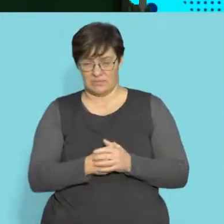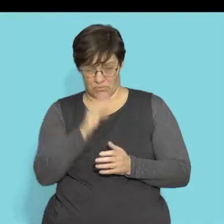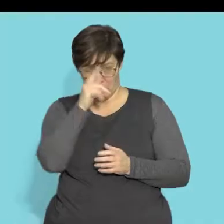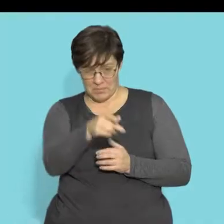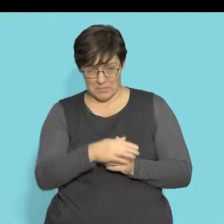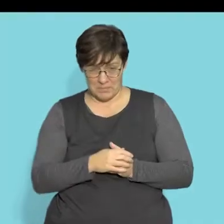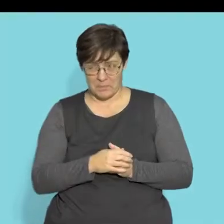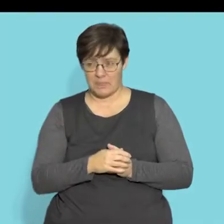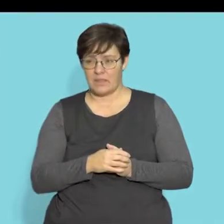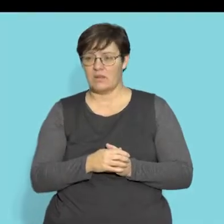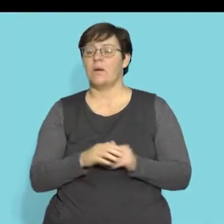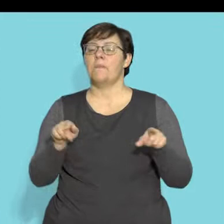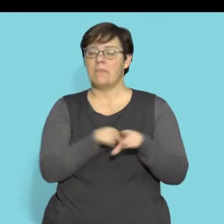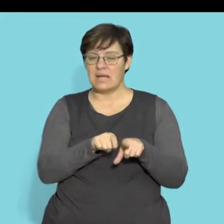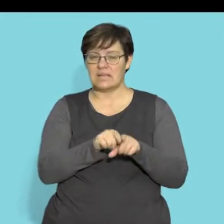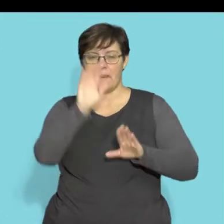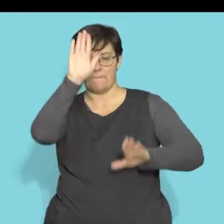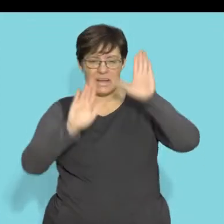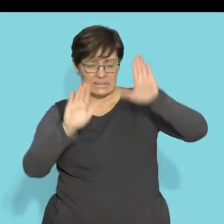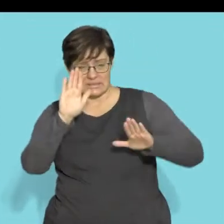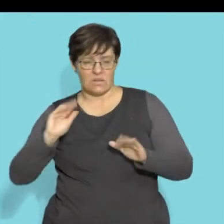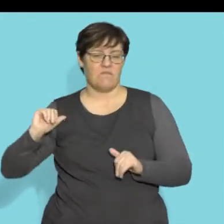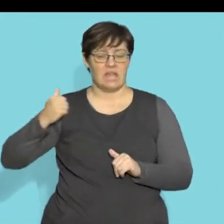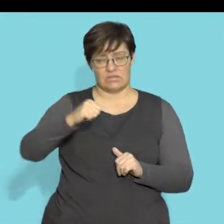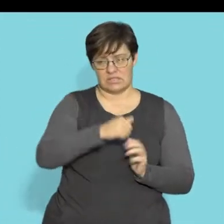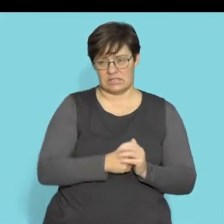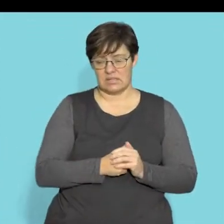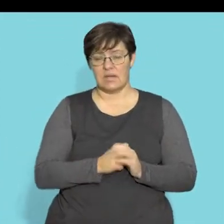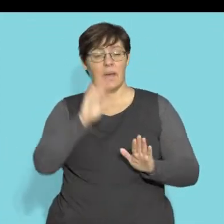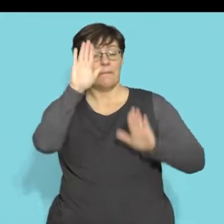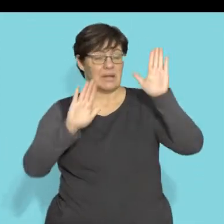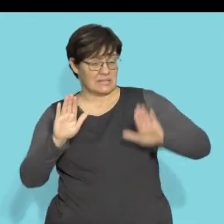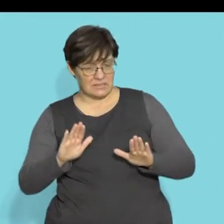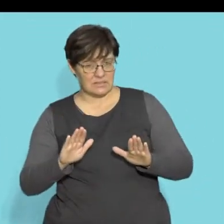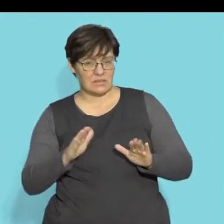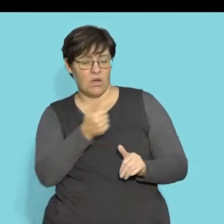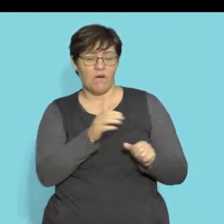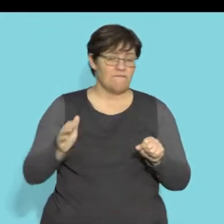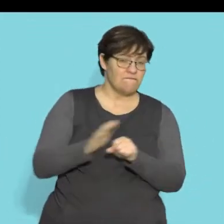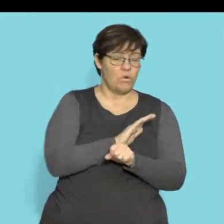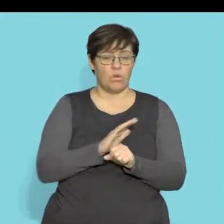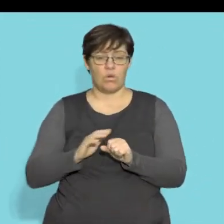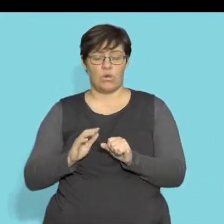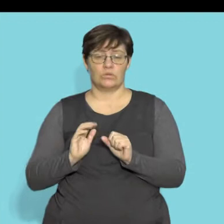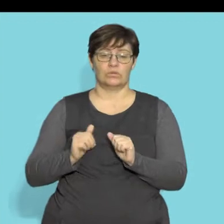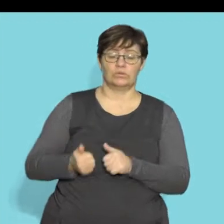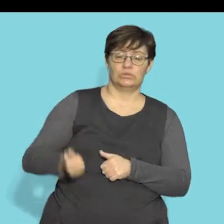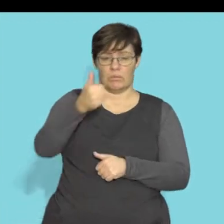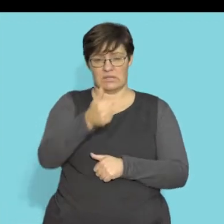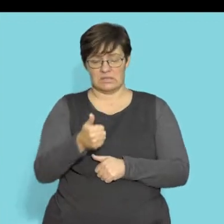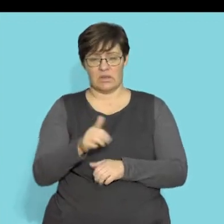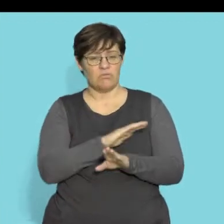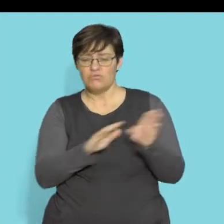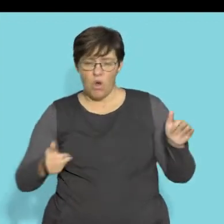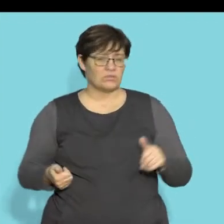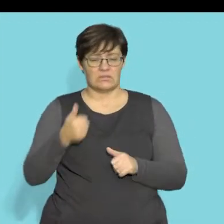those. We've got to know patterns of inheritance, and these patterns are complete dominance, incomplete dominance,